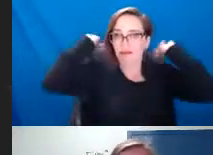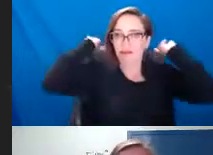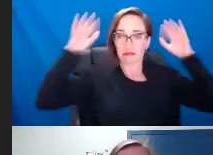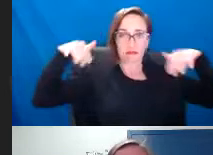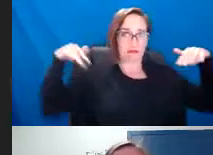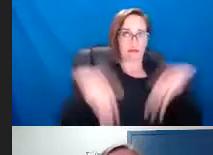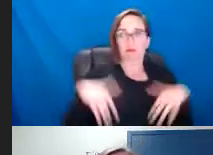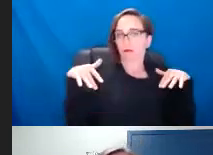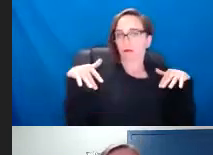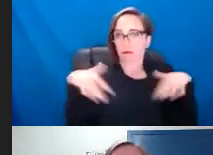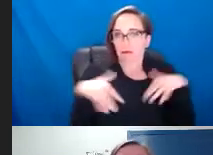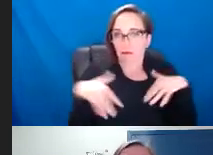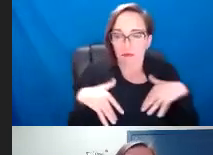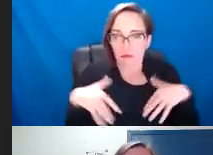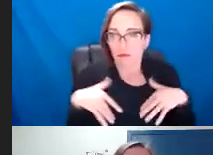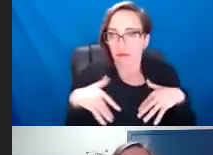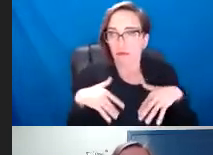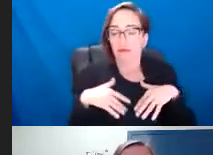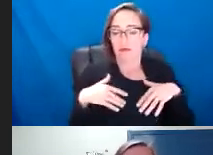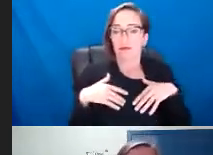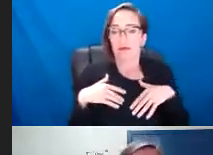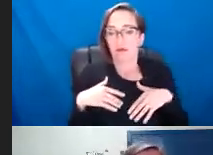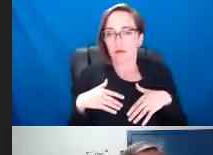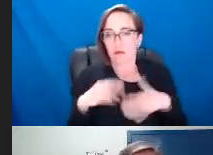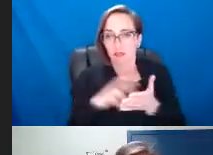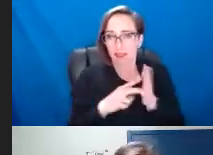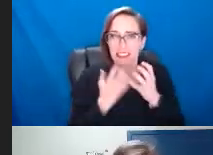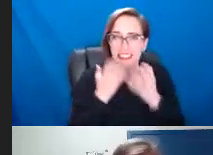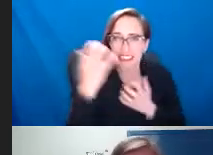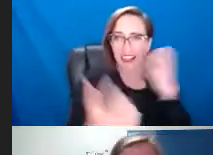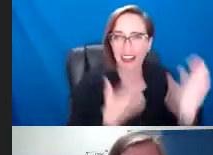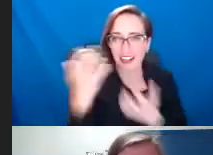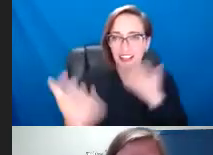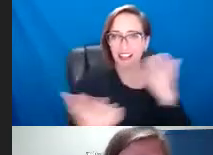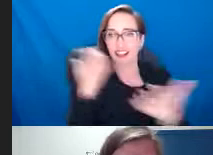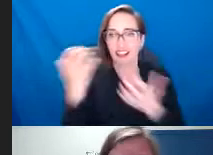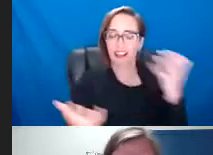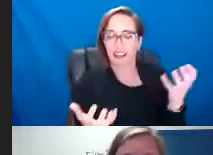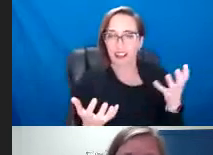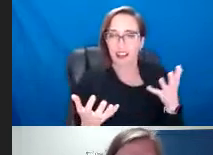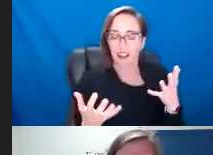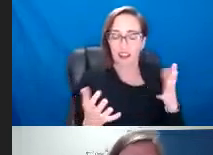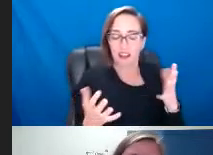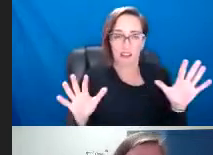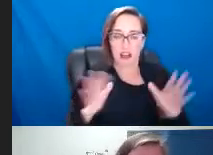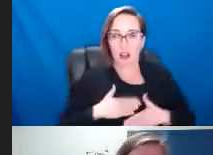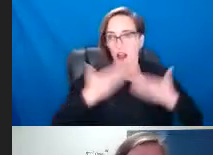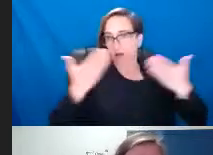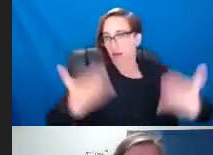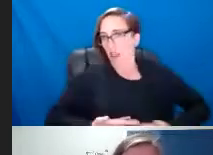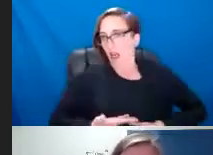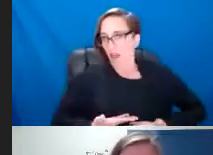happens, she panics. And when I say panics, she yells, she just sort of loses it, and it's